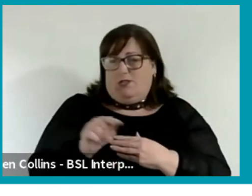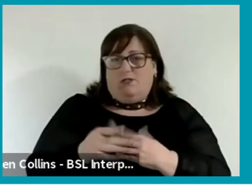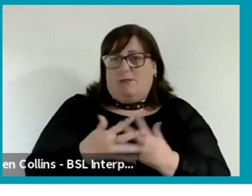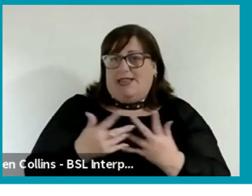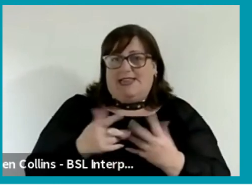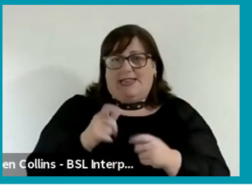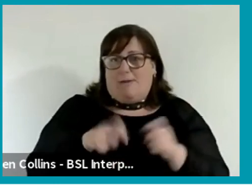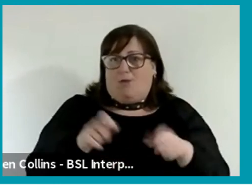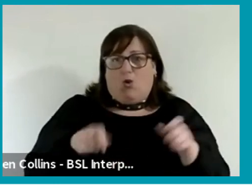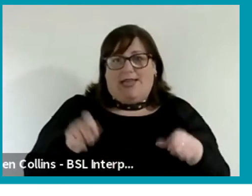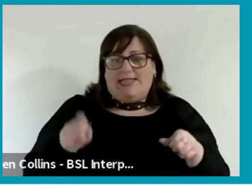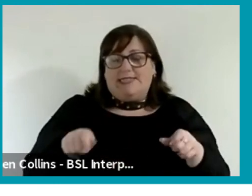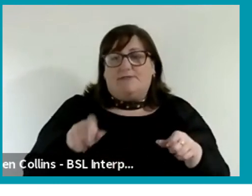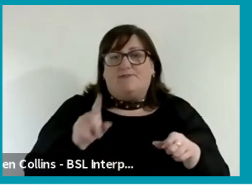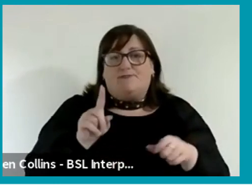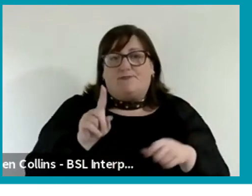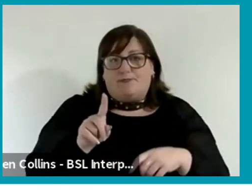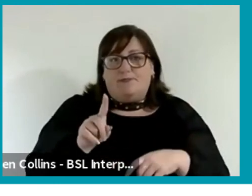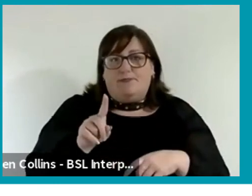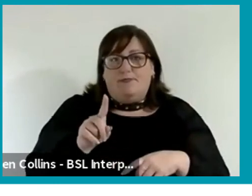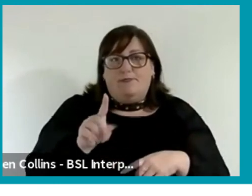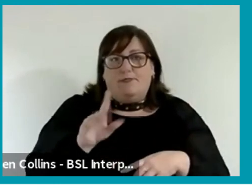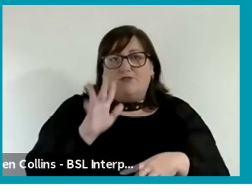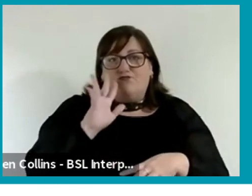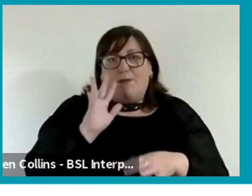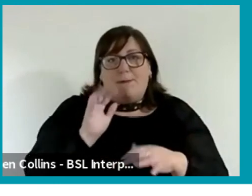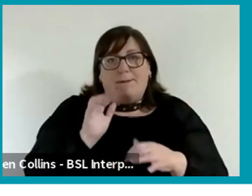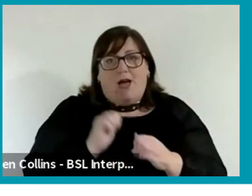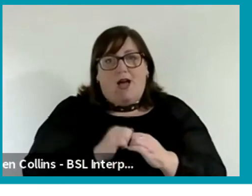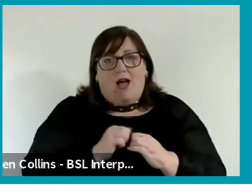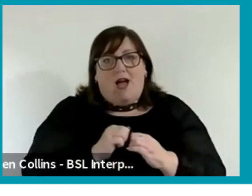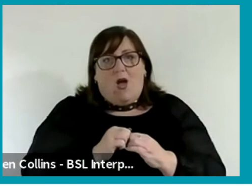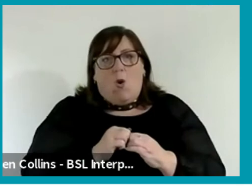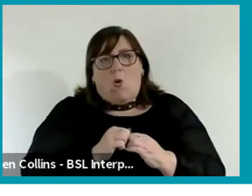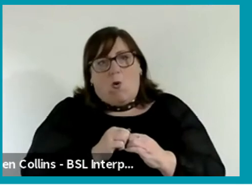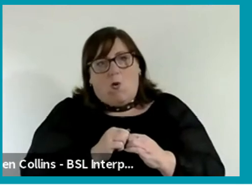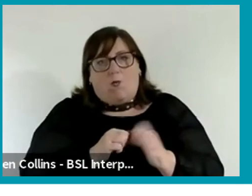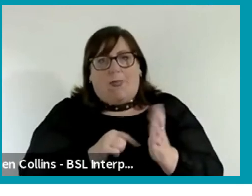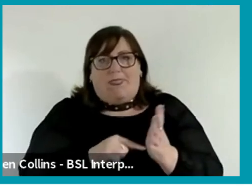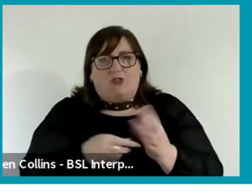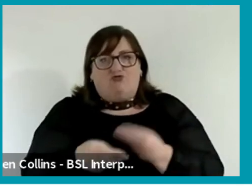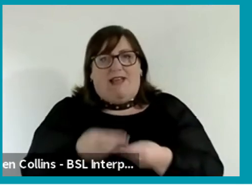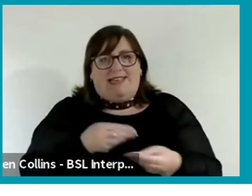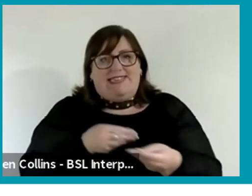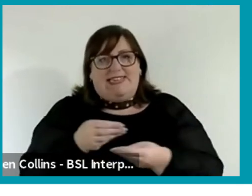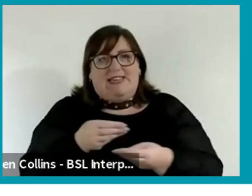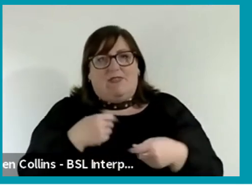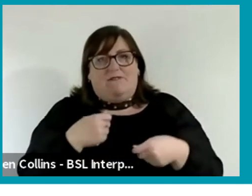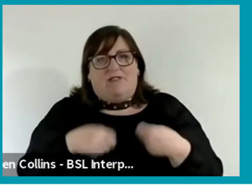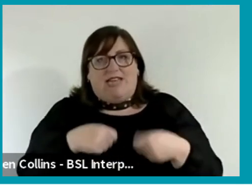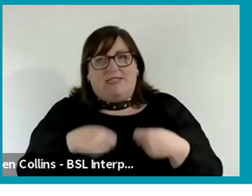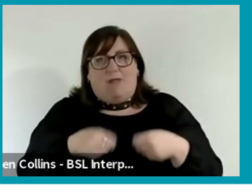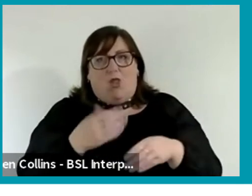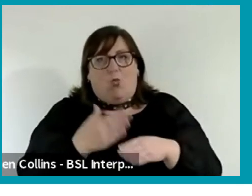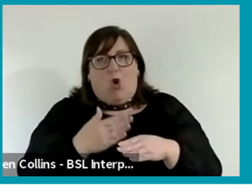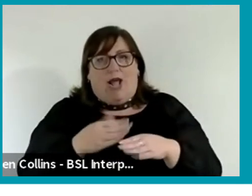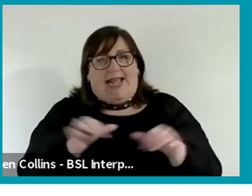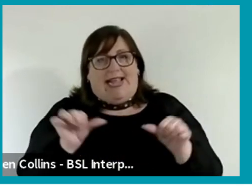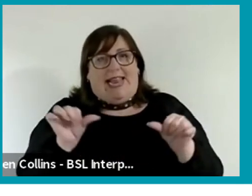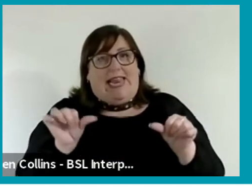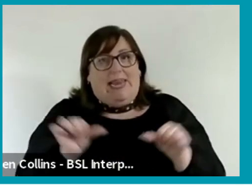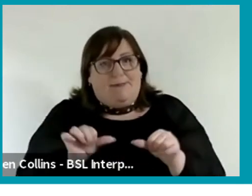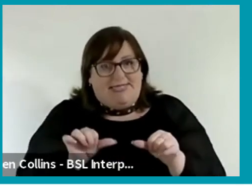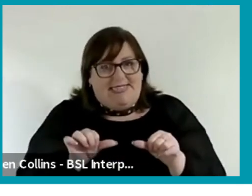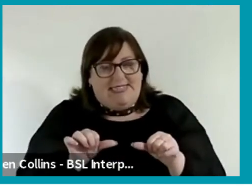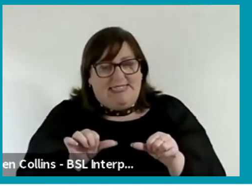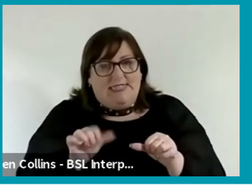in mind that trading, the flexible working options are limited, but I am speaking